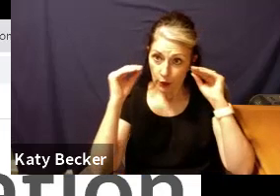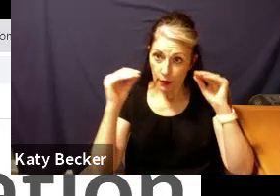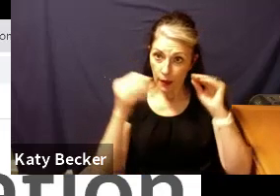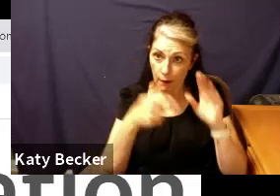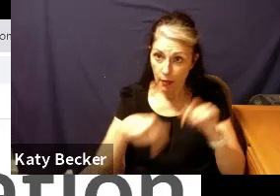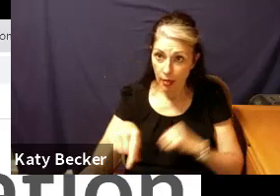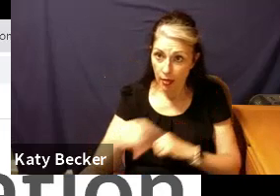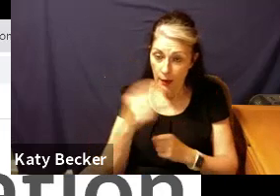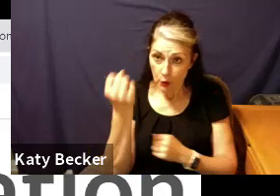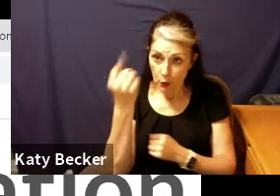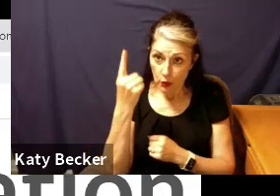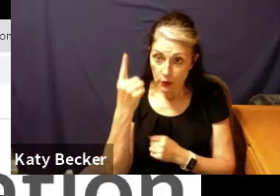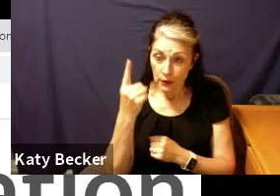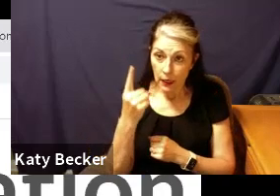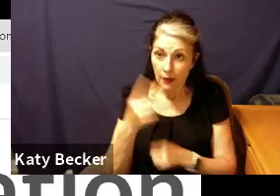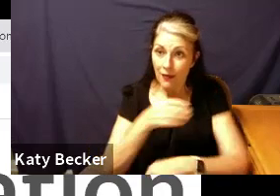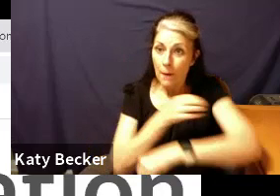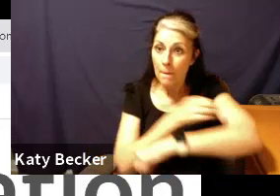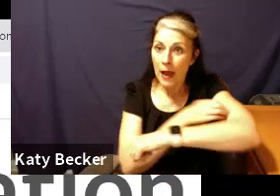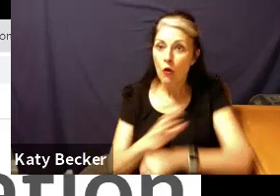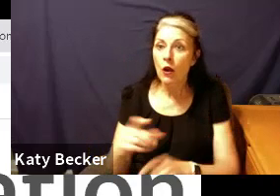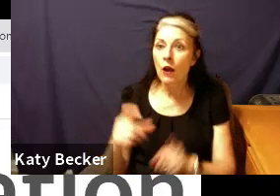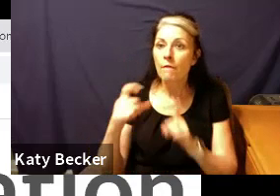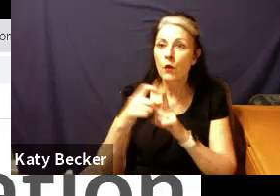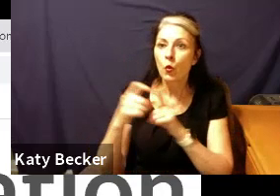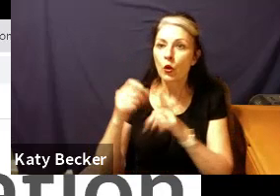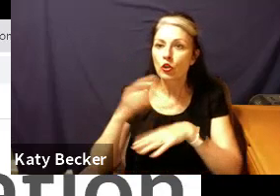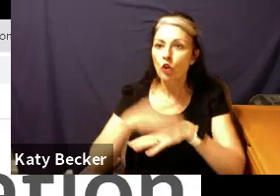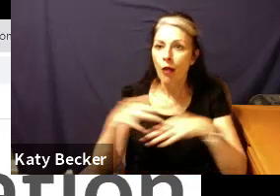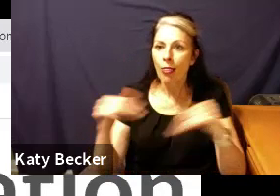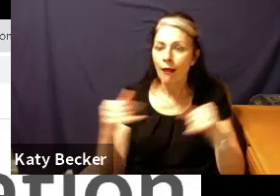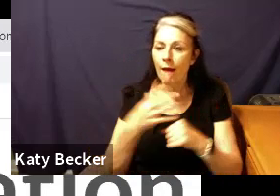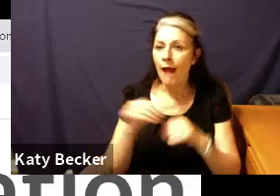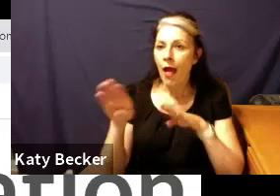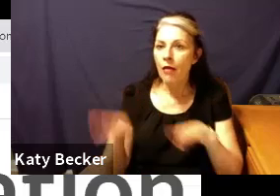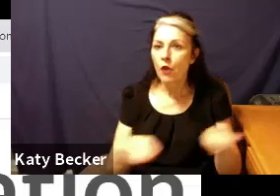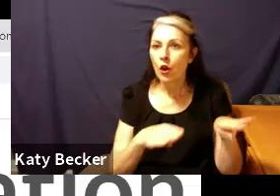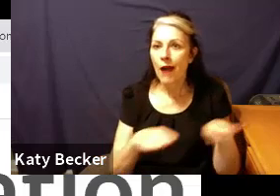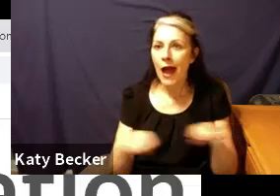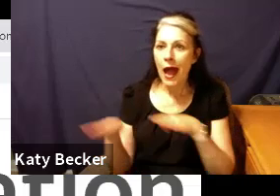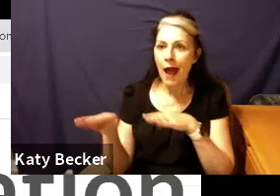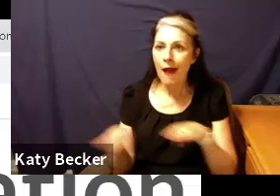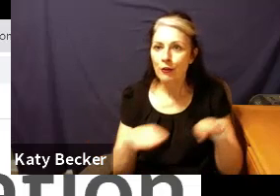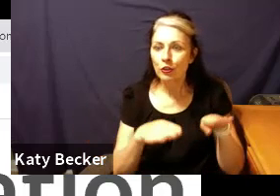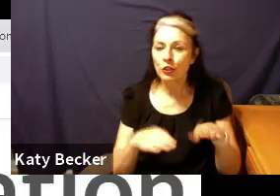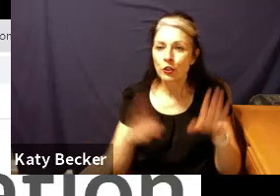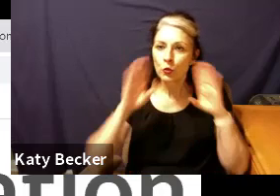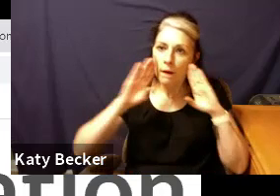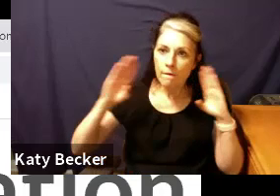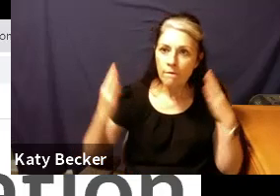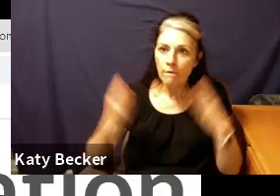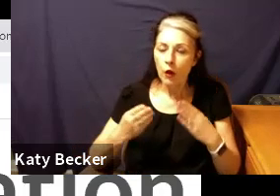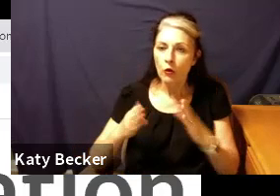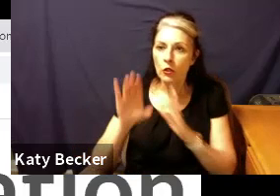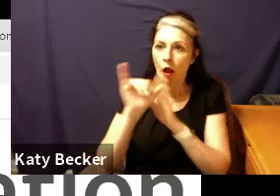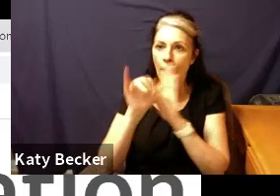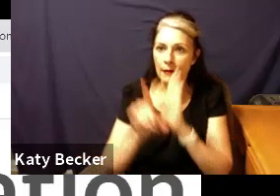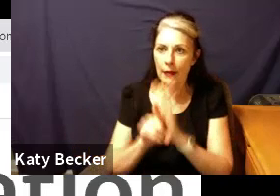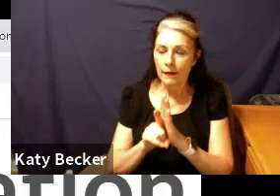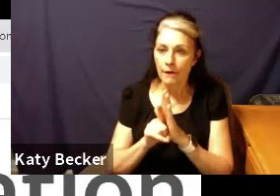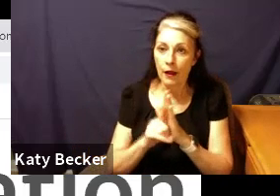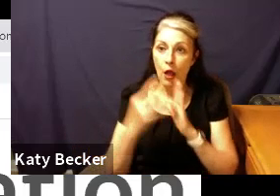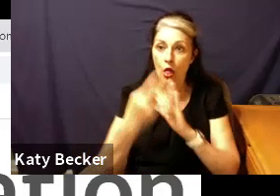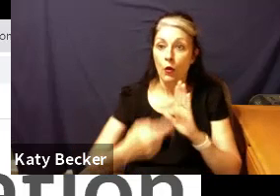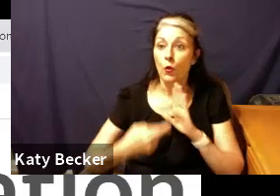the power of their words online and their actions. And so we really focus on identifying their